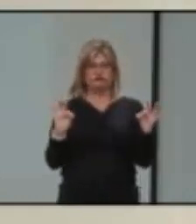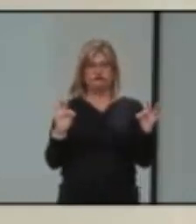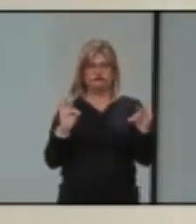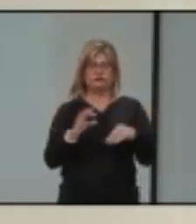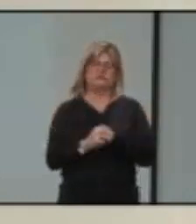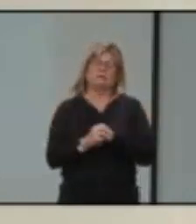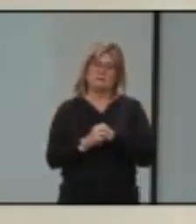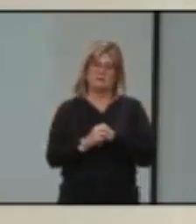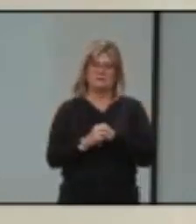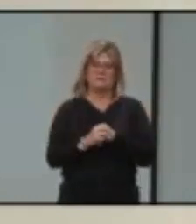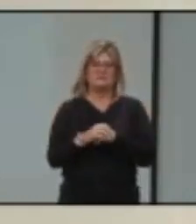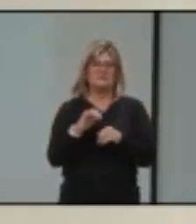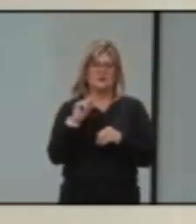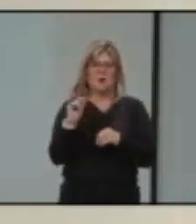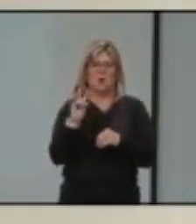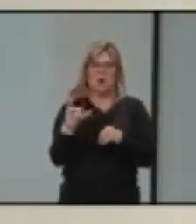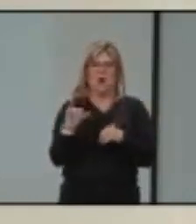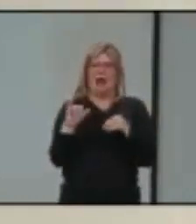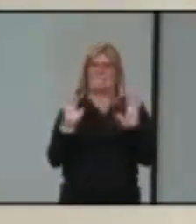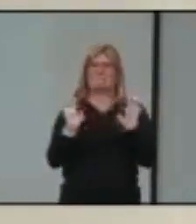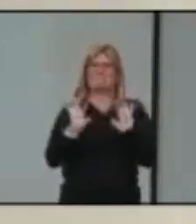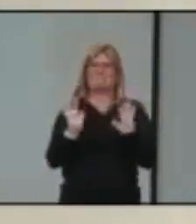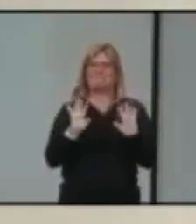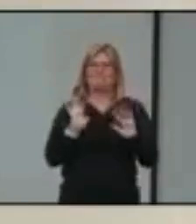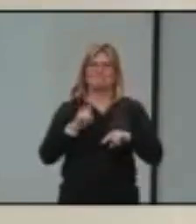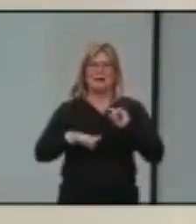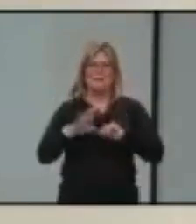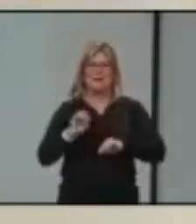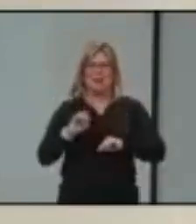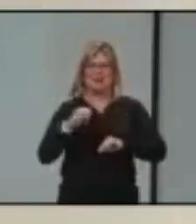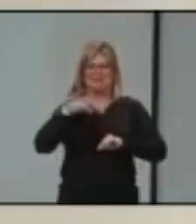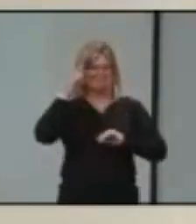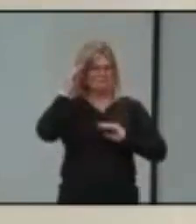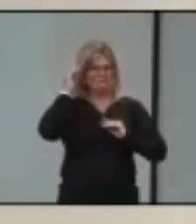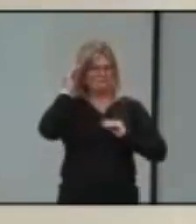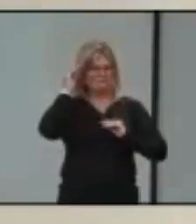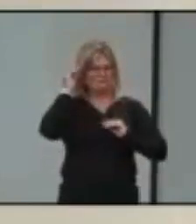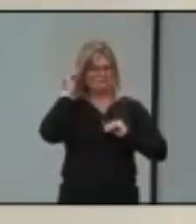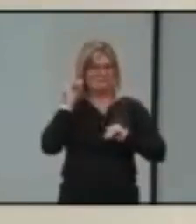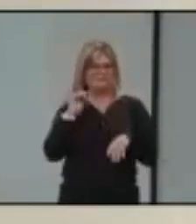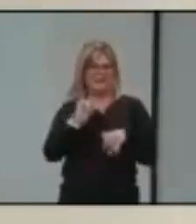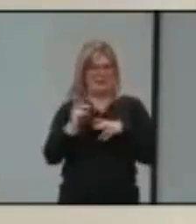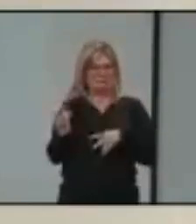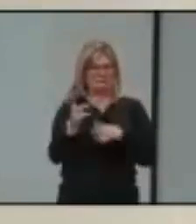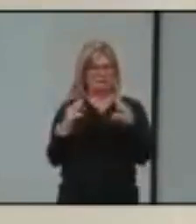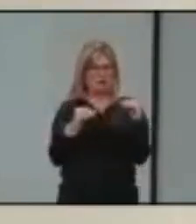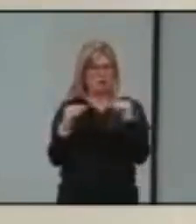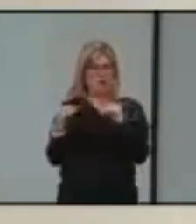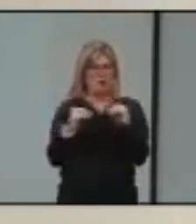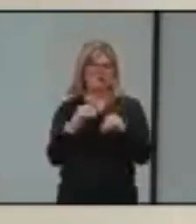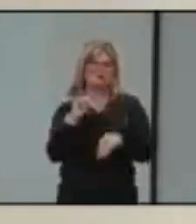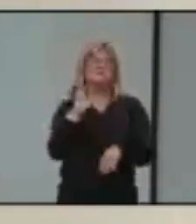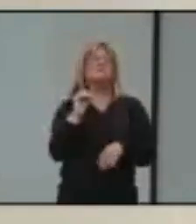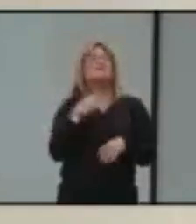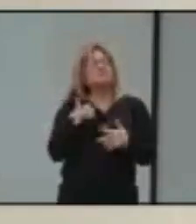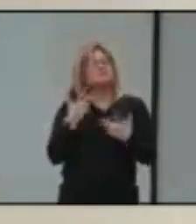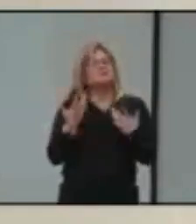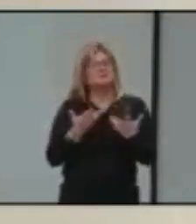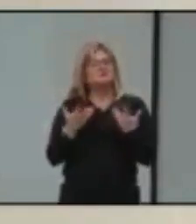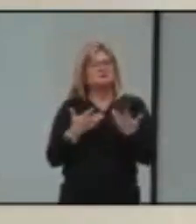doing the do, there's no way, right? So all this is going through my head as they're having this conversation. So at this point, I'm just